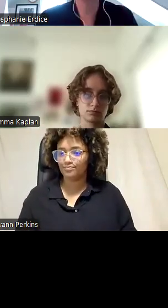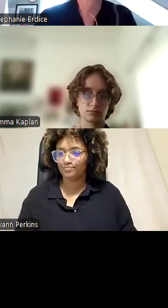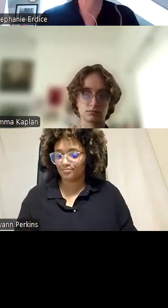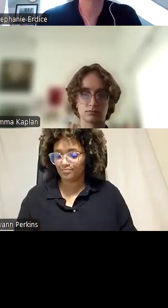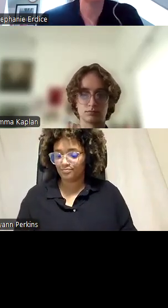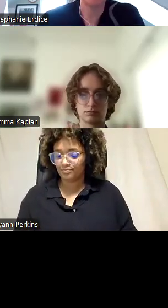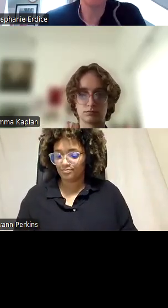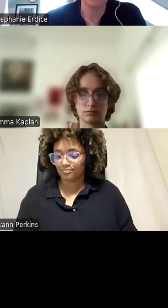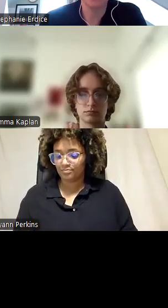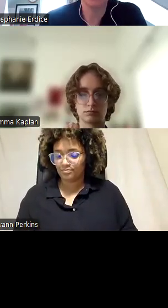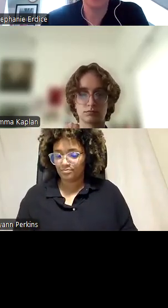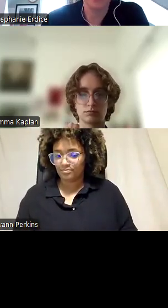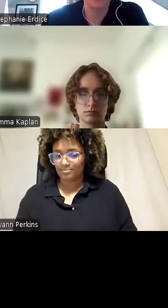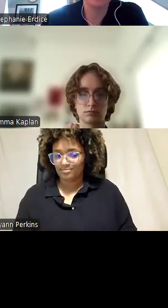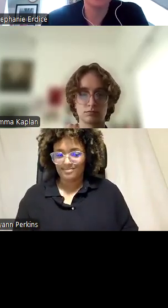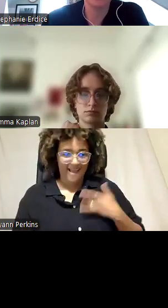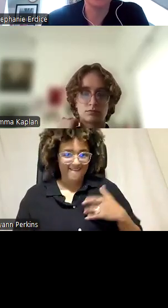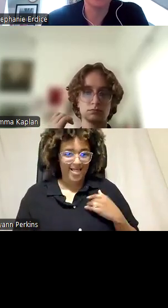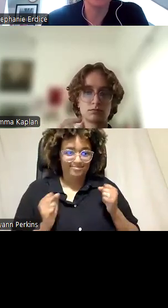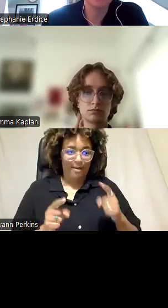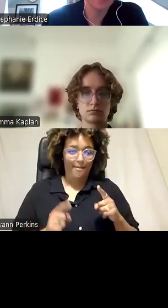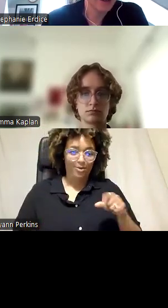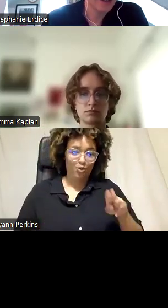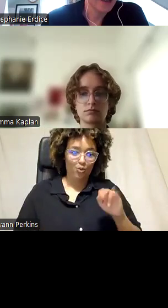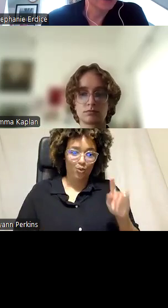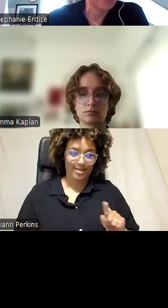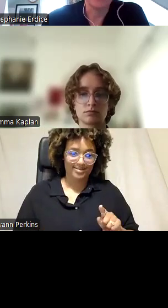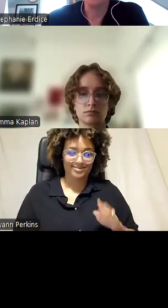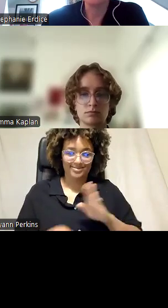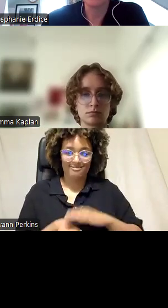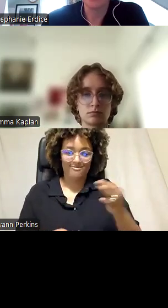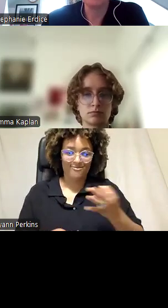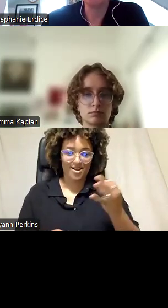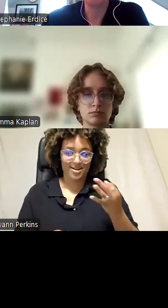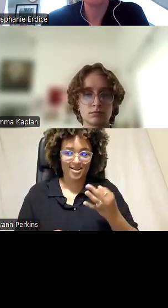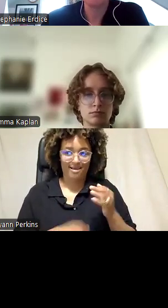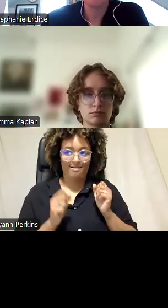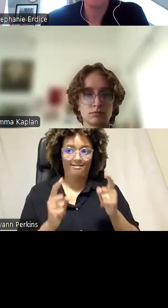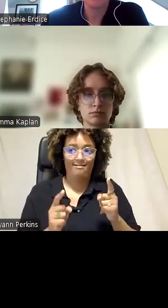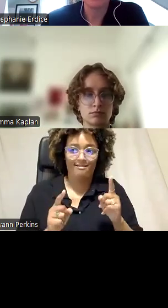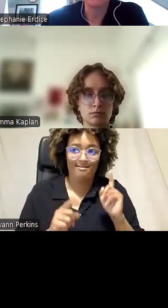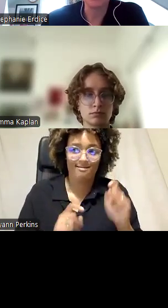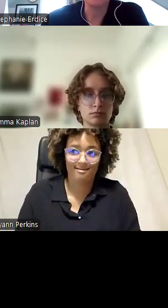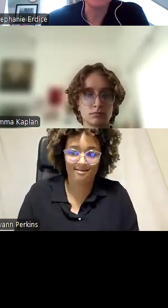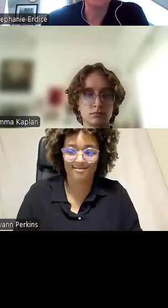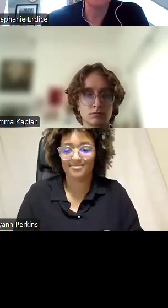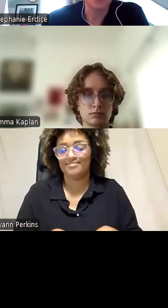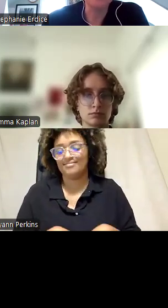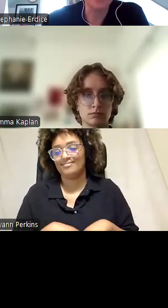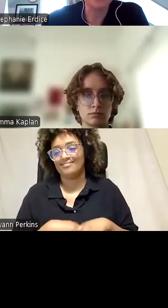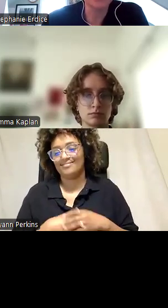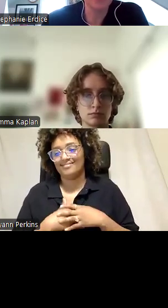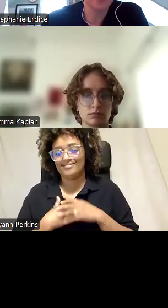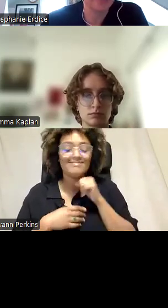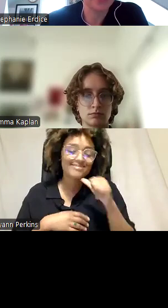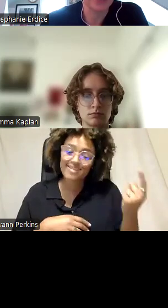I feel like I'm giving you a pop quiz on a Friday, and I know that's not that's not always